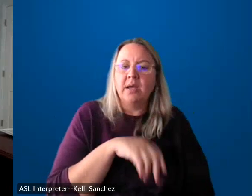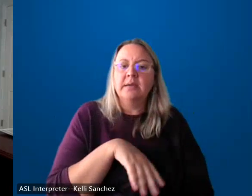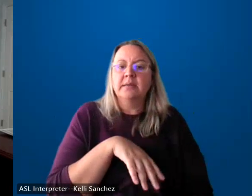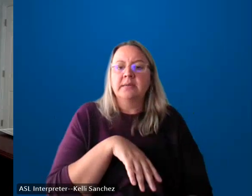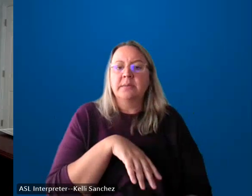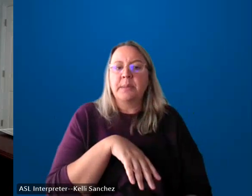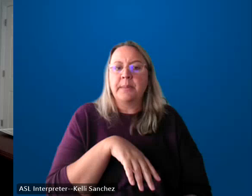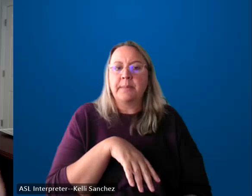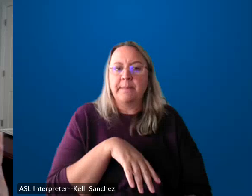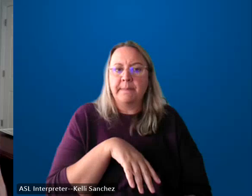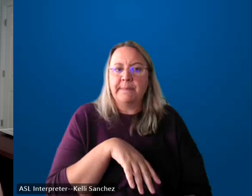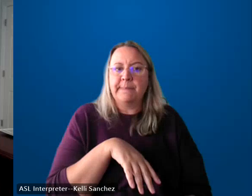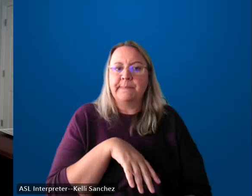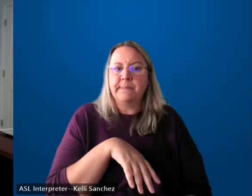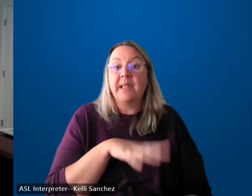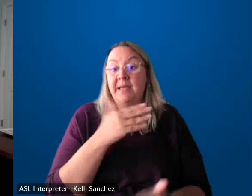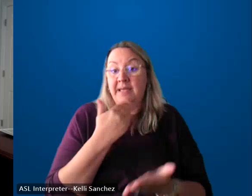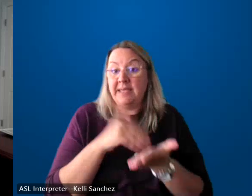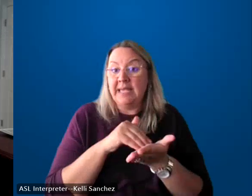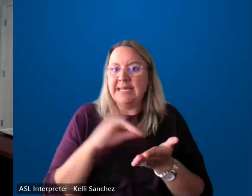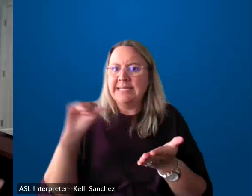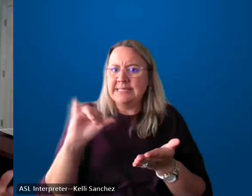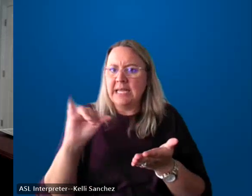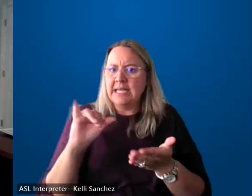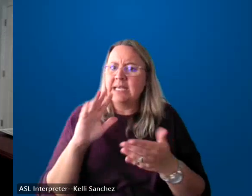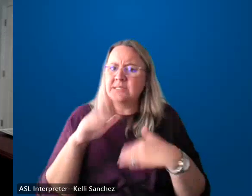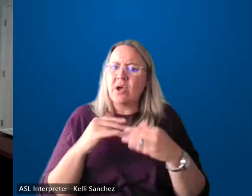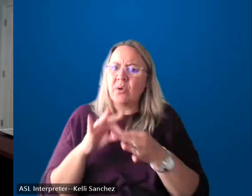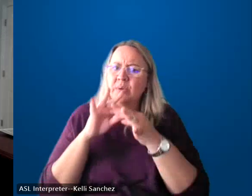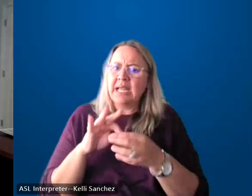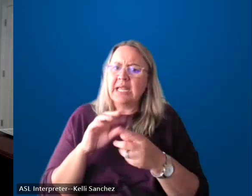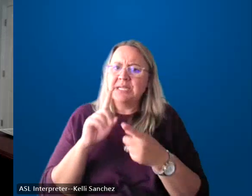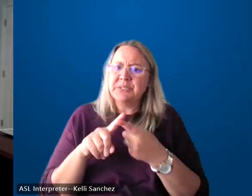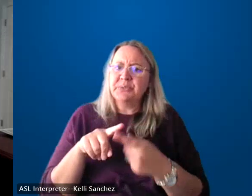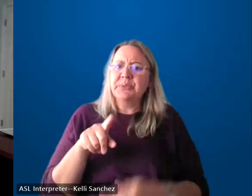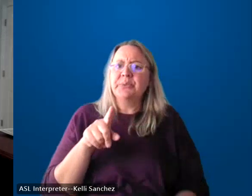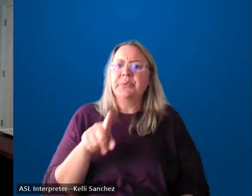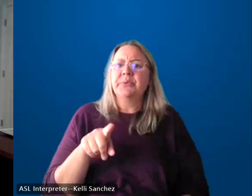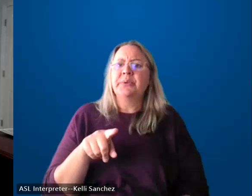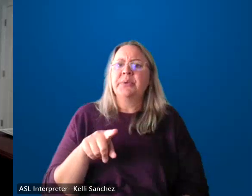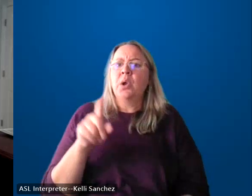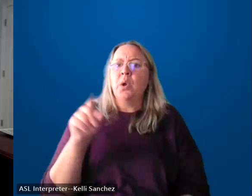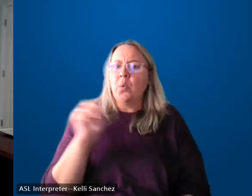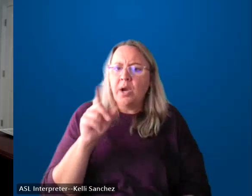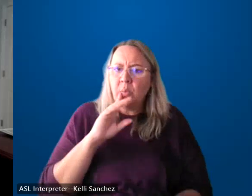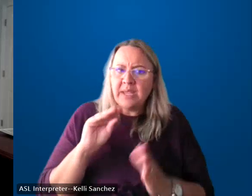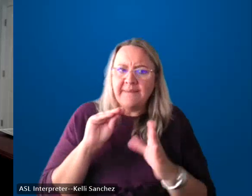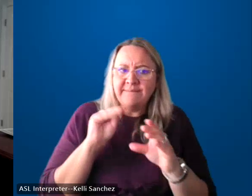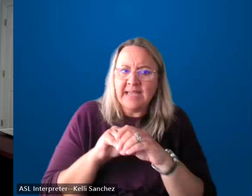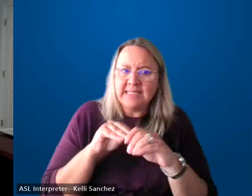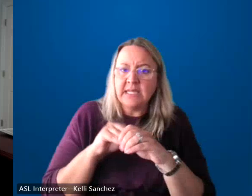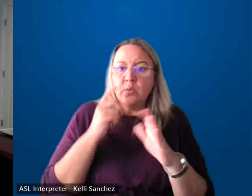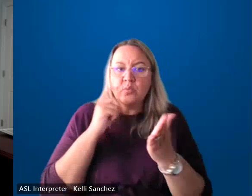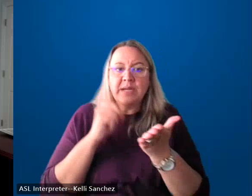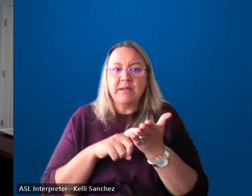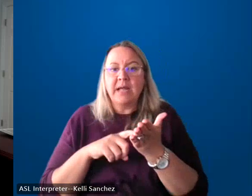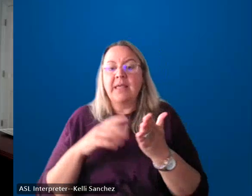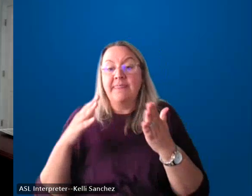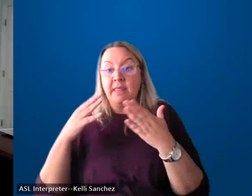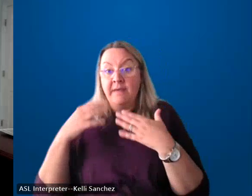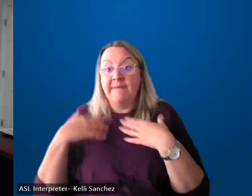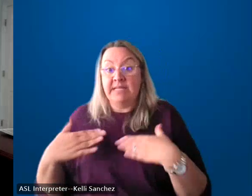So, come on. again, right? Like it all kind of goes back to like where are we investing, right? We recognize the need in physical health because